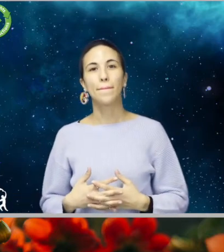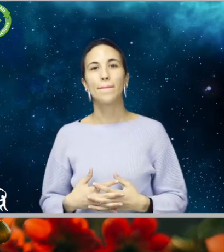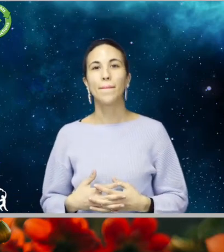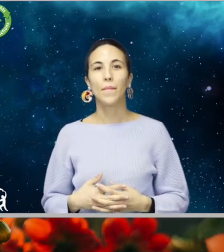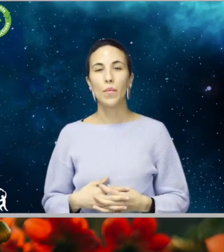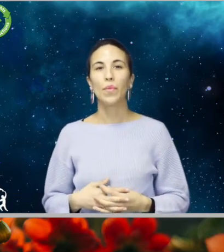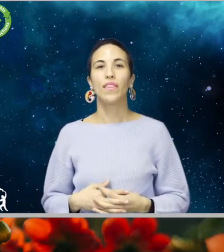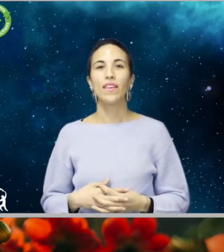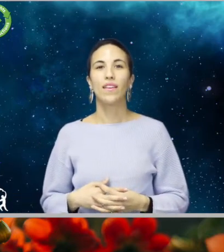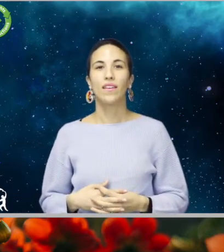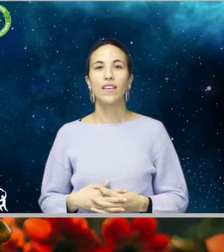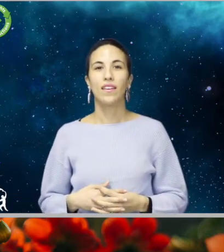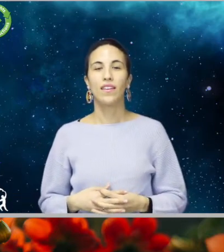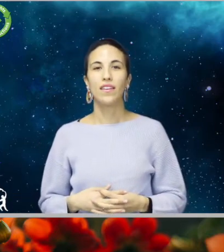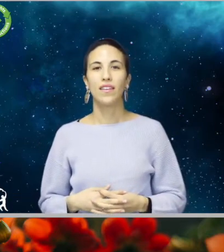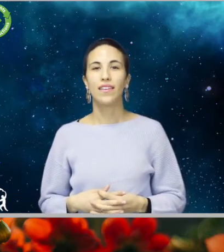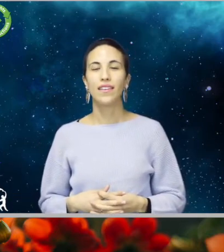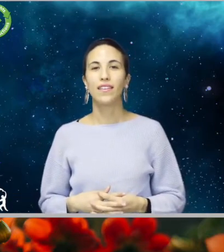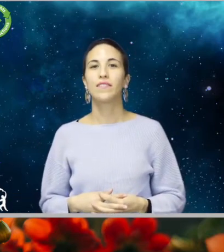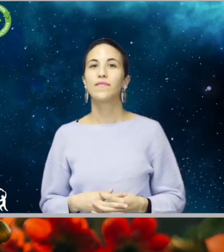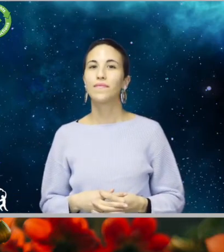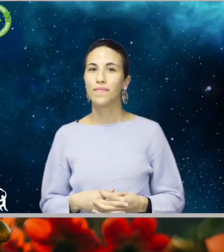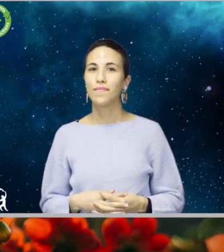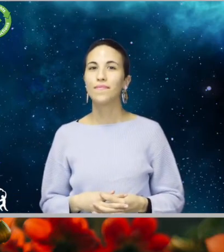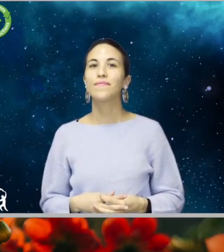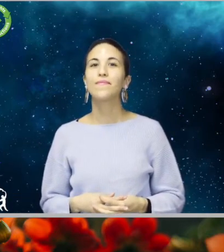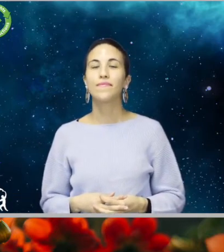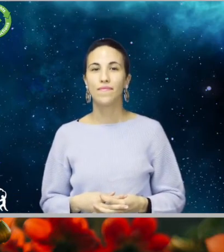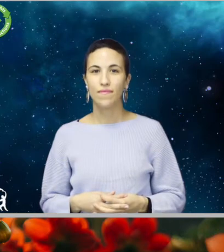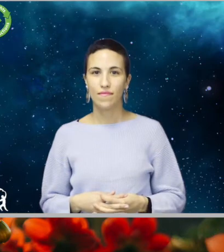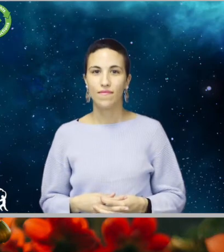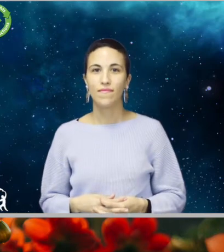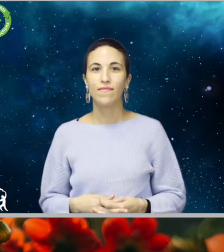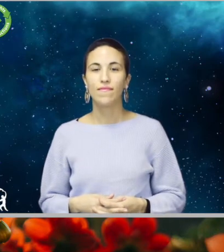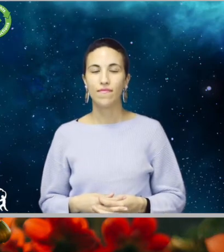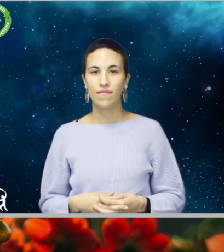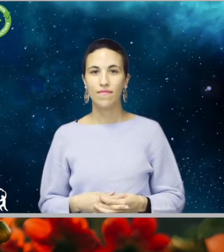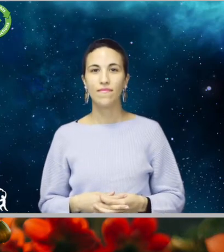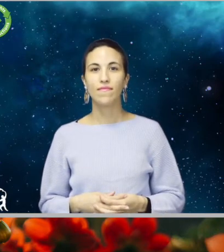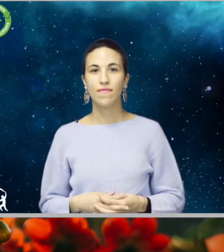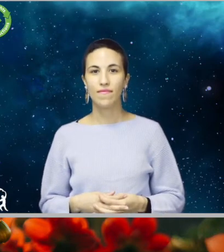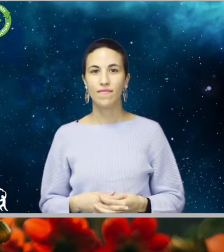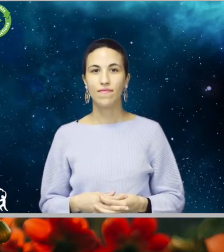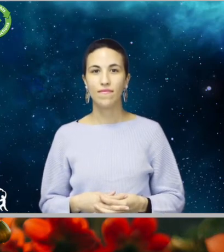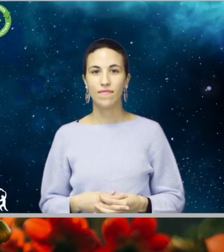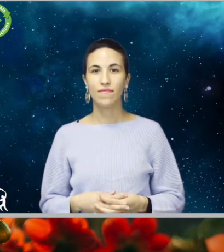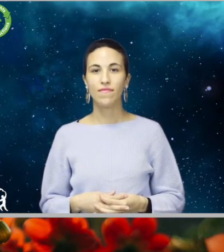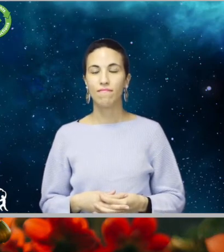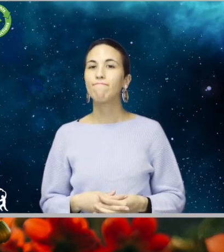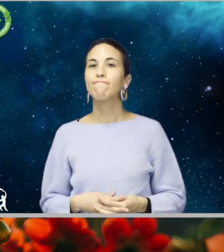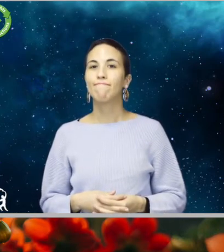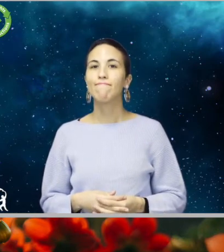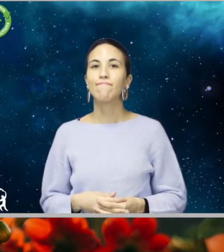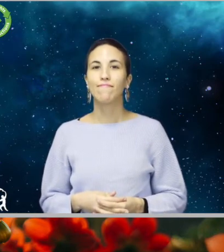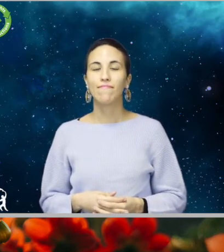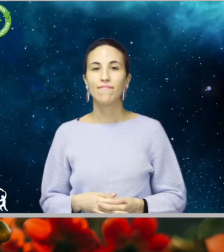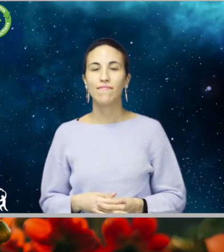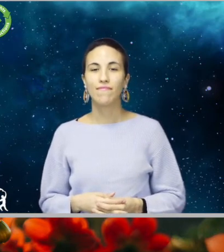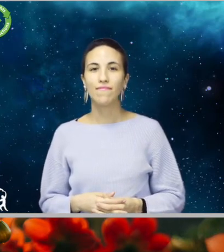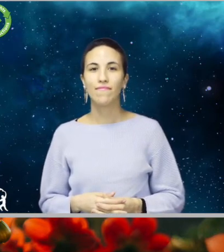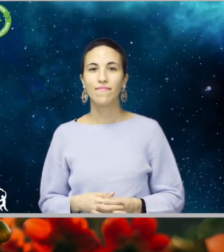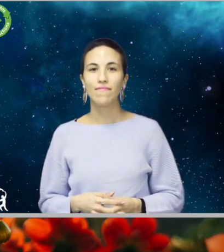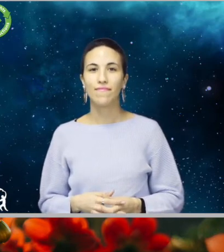It's so important. Now more than ever. Okay, super scholars? It means the ability to consider